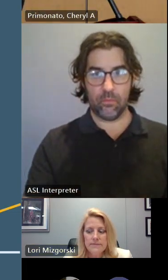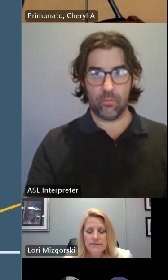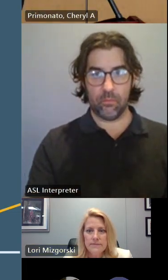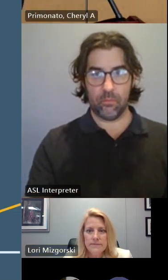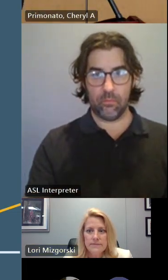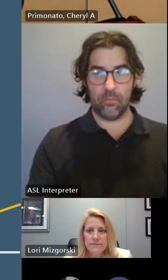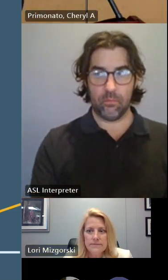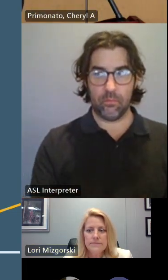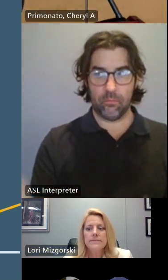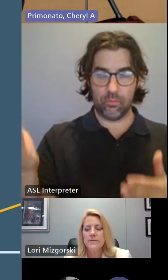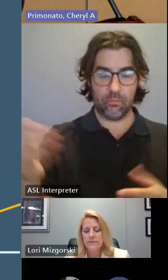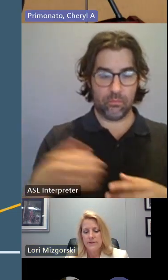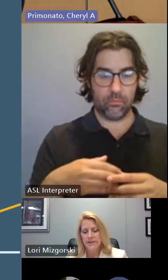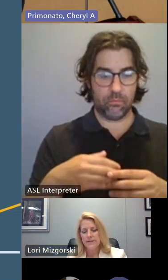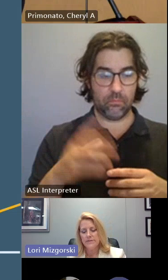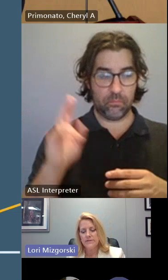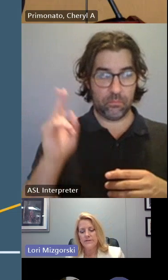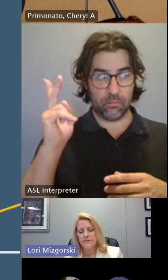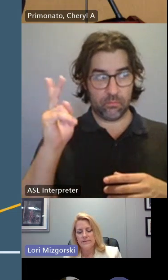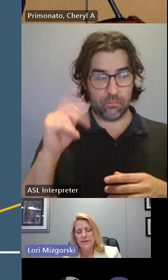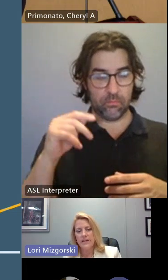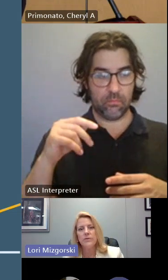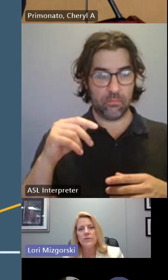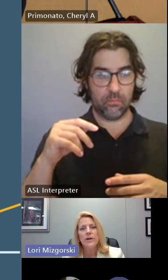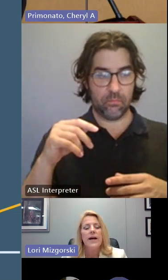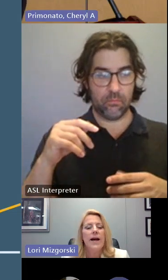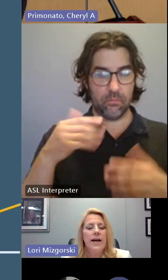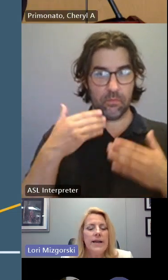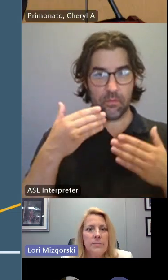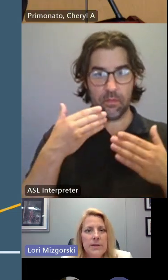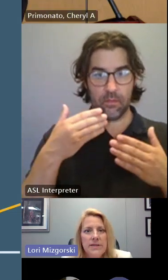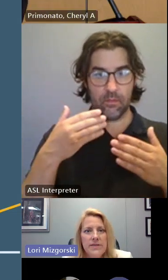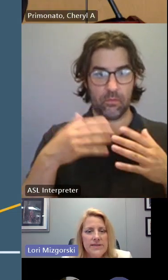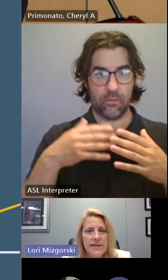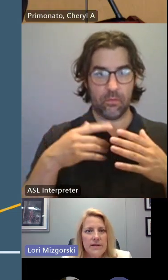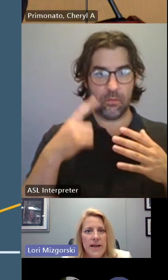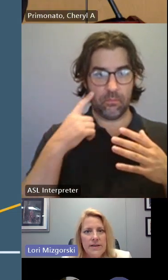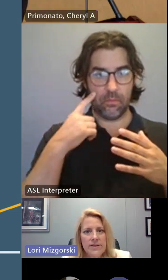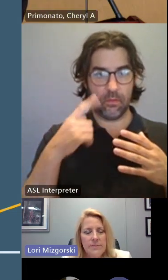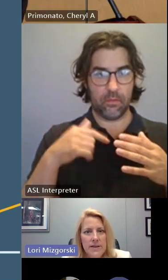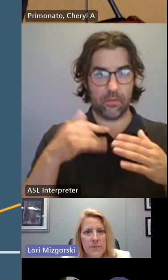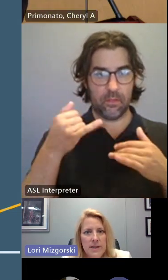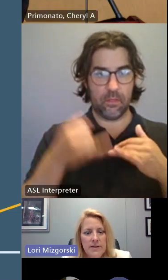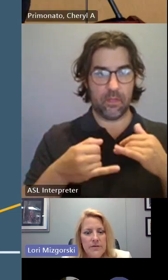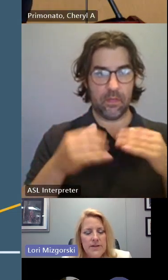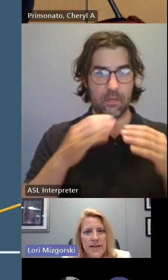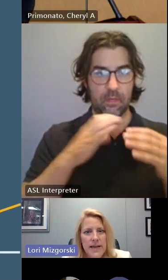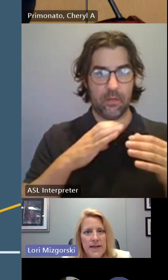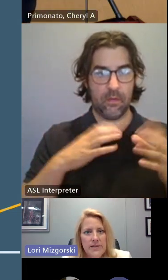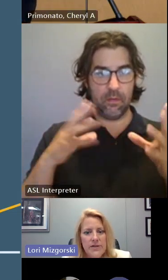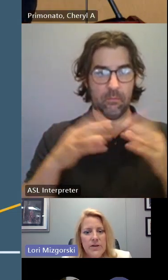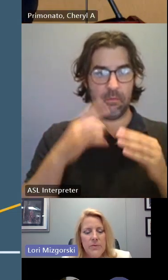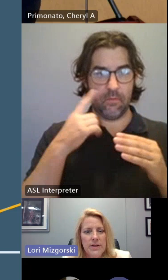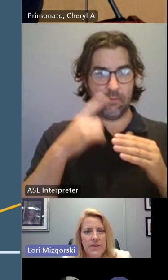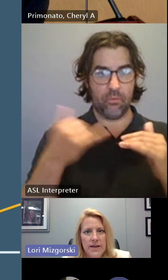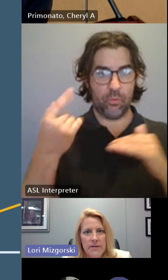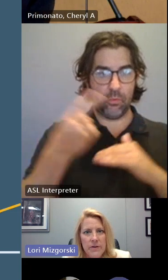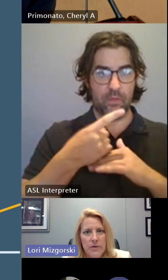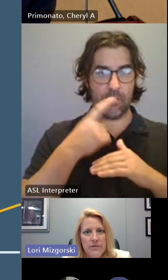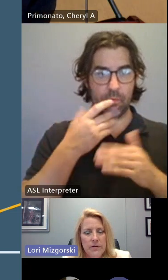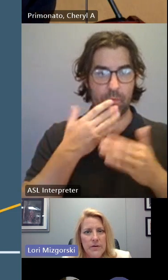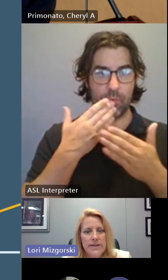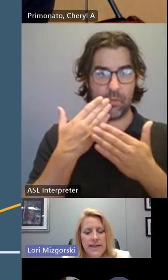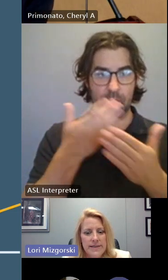Motion. Second. Thank you. And I believe this is our last committee meeting for the day. So I want to